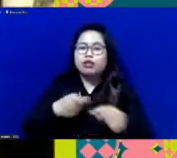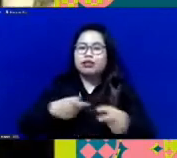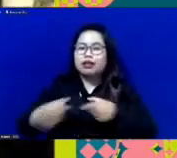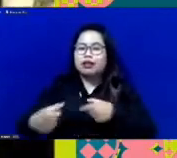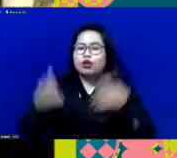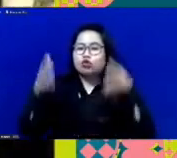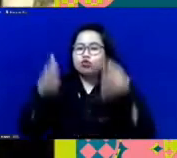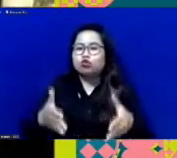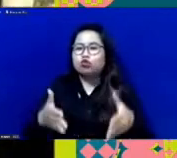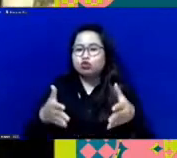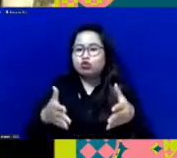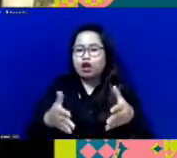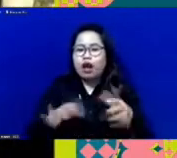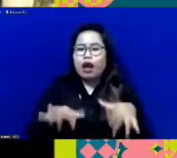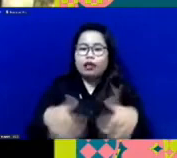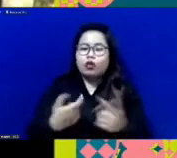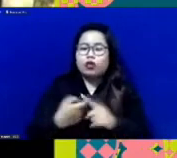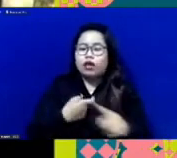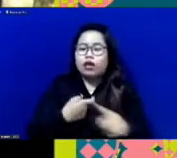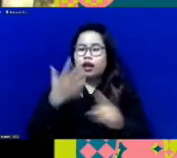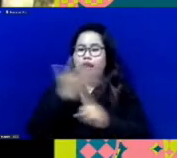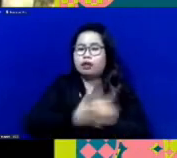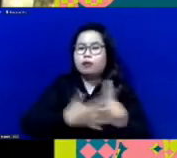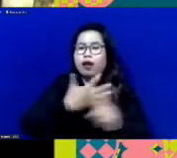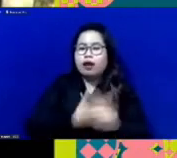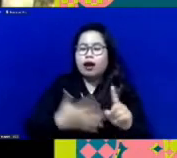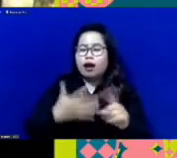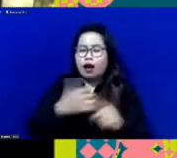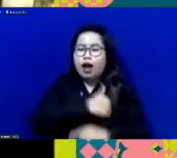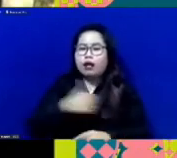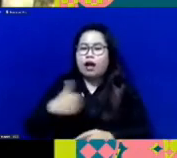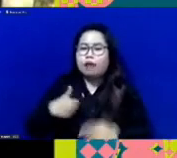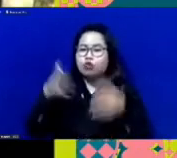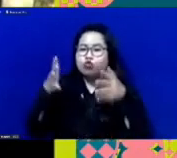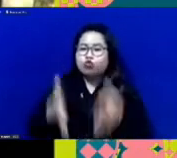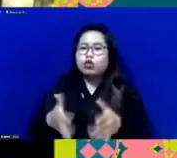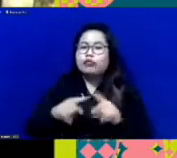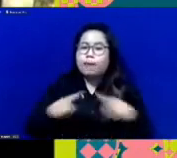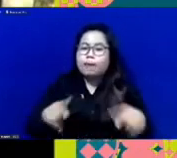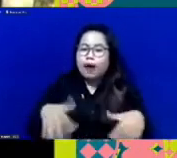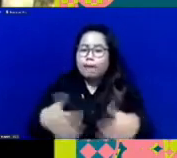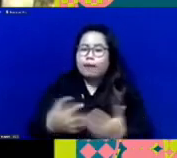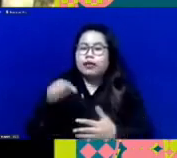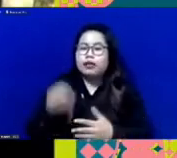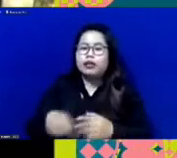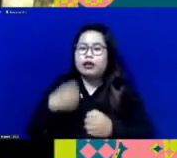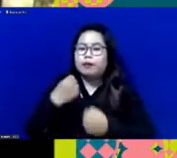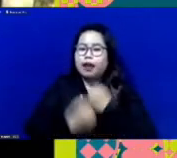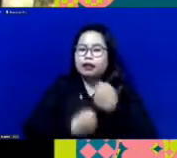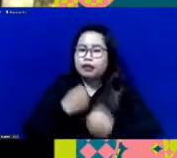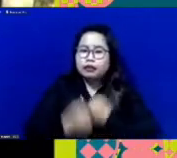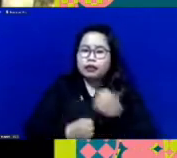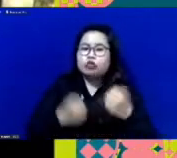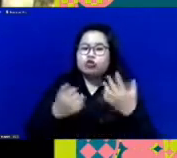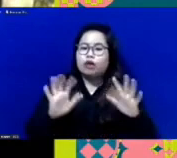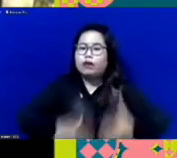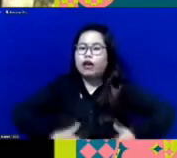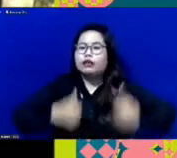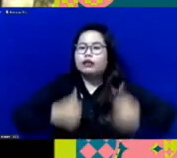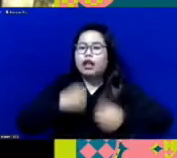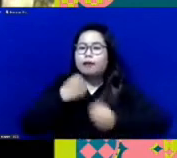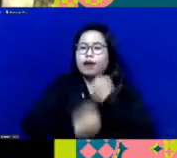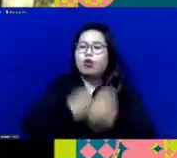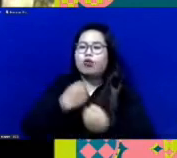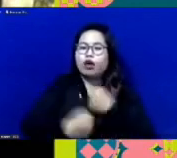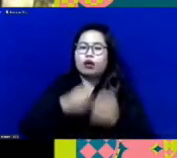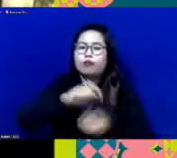religious background, but rather practitioners from the field who have created change themselves and willing to see this change taking a